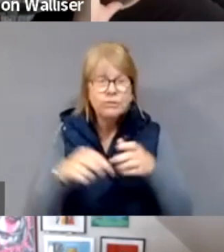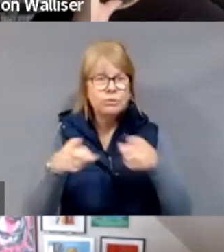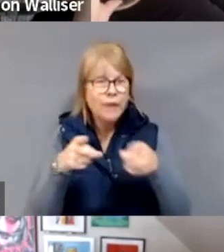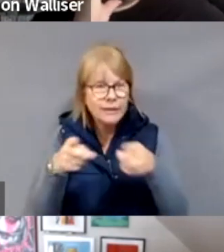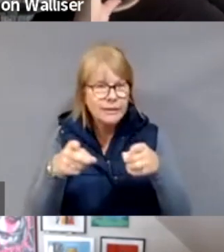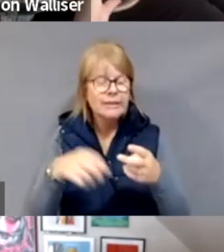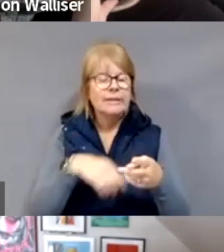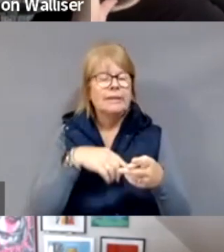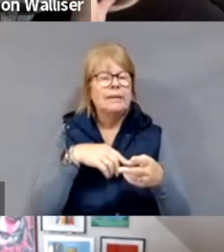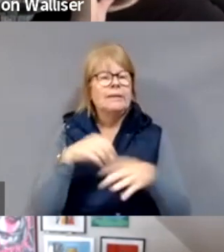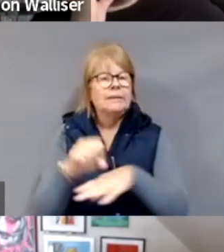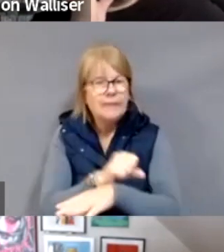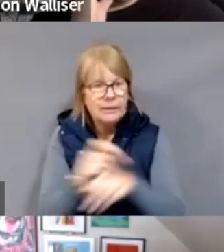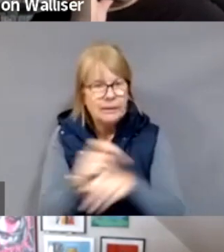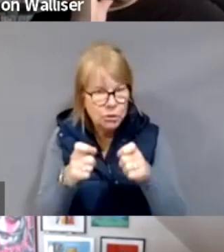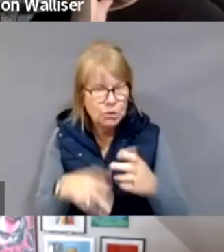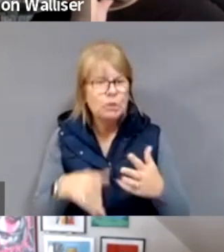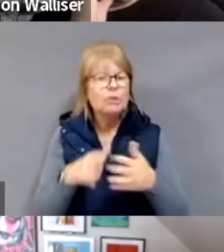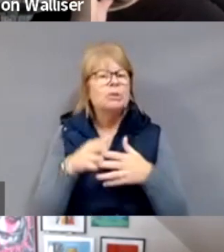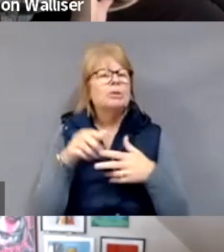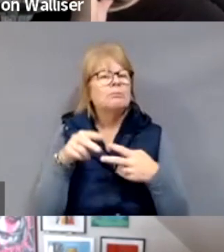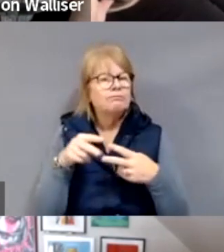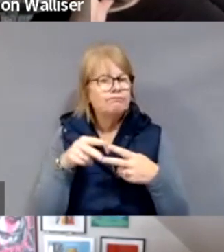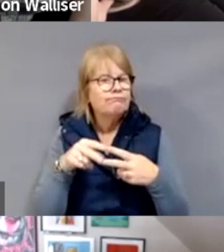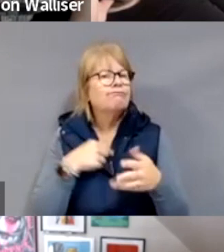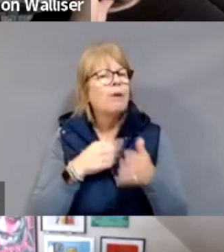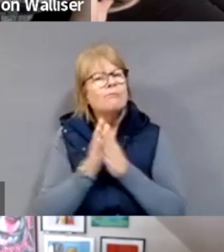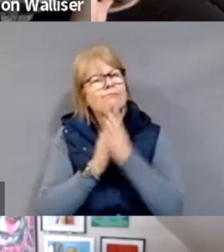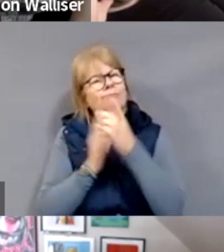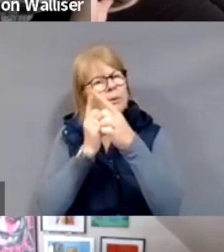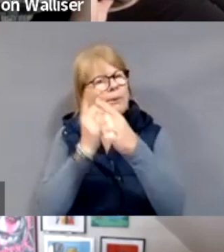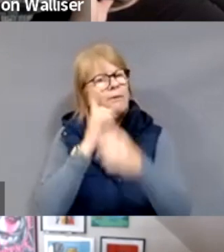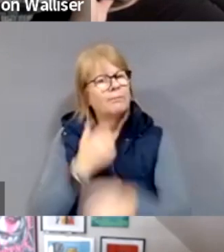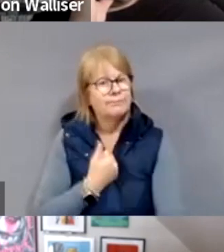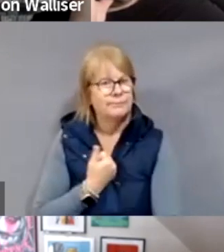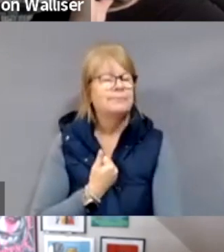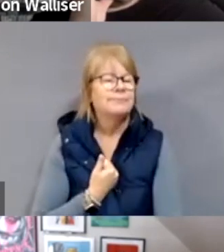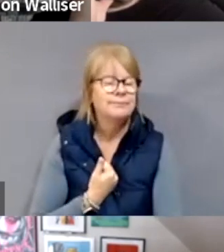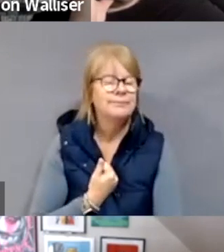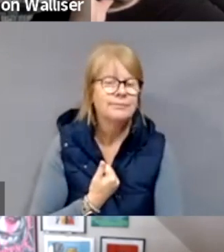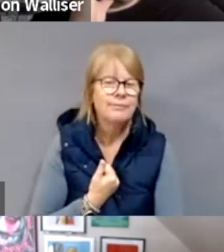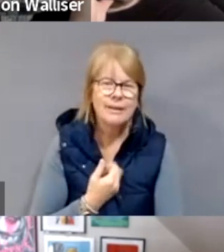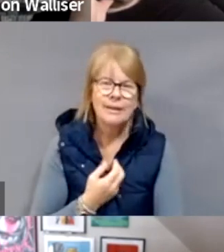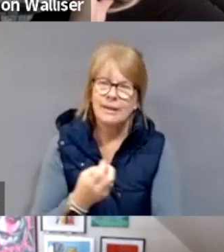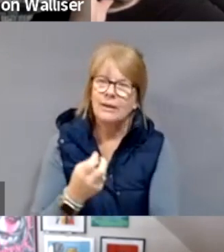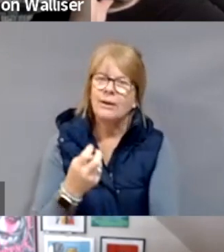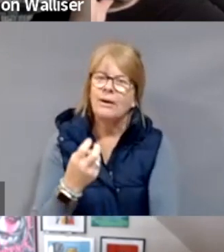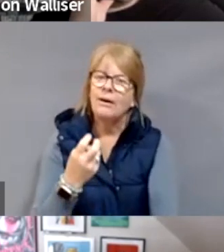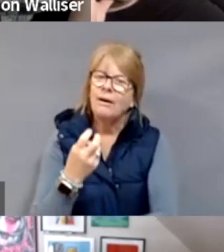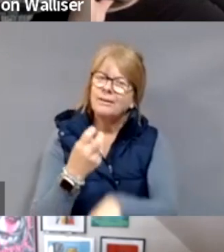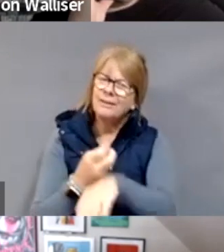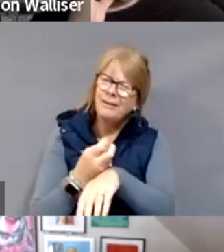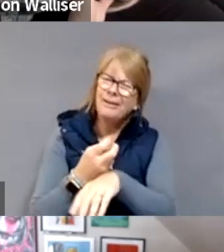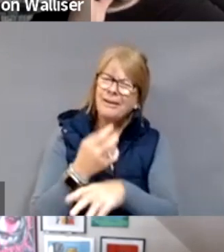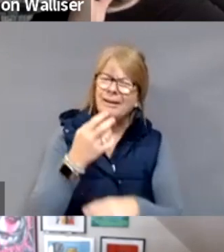as an aspiration of mine. And so it's hard to know, because